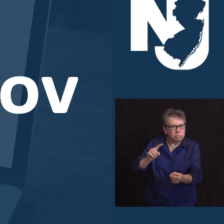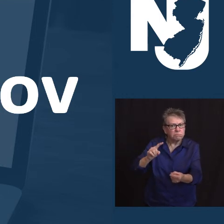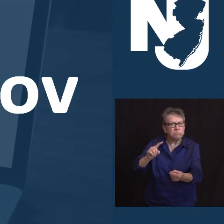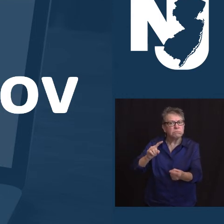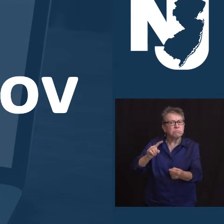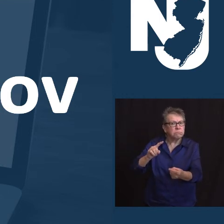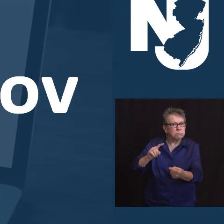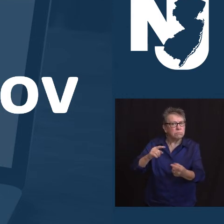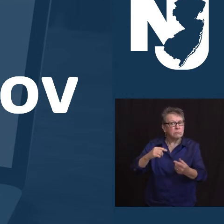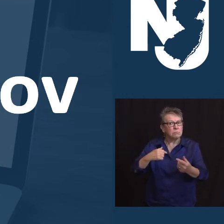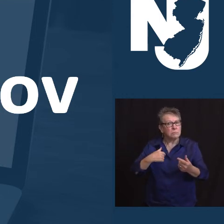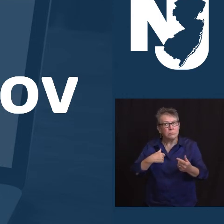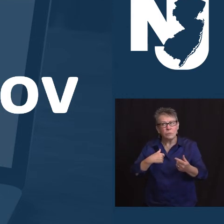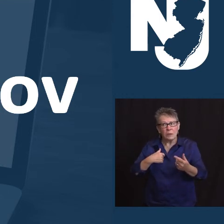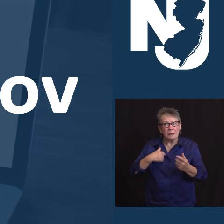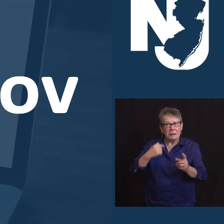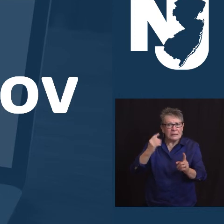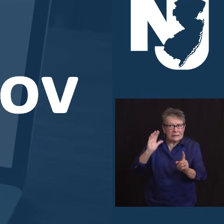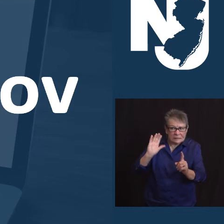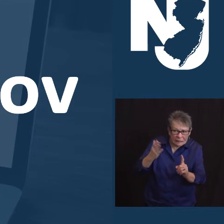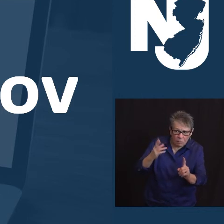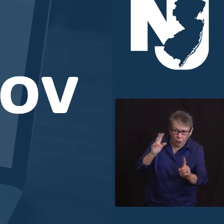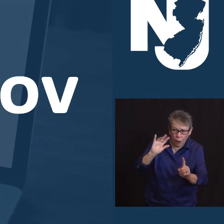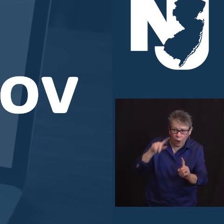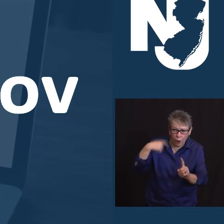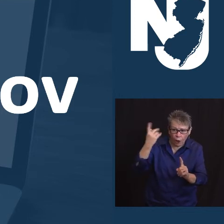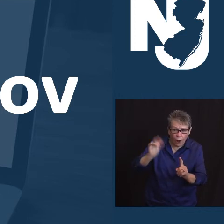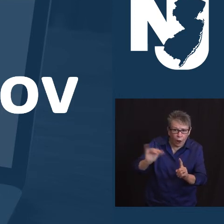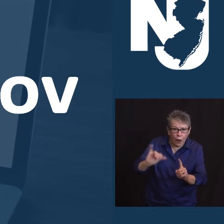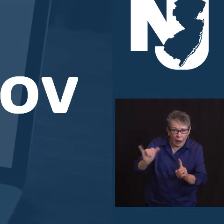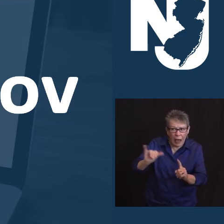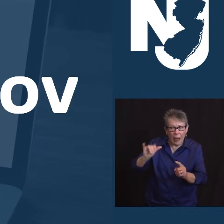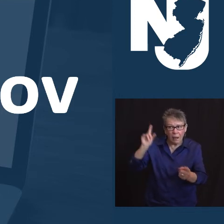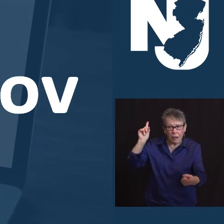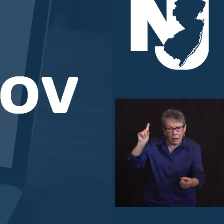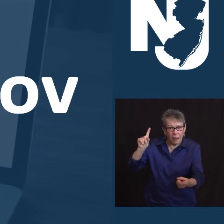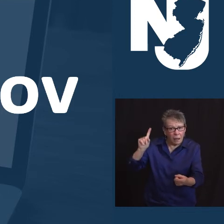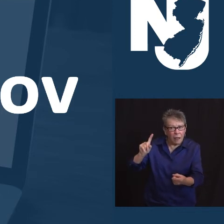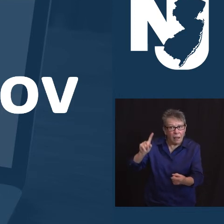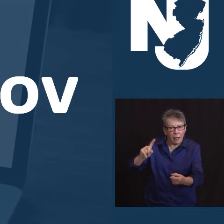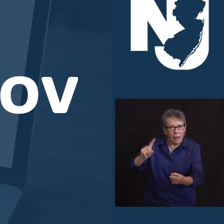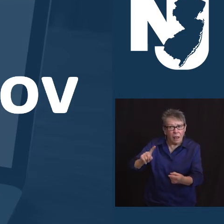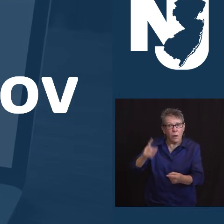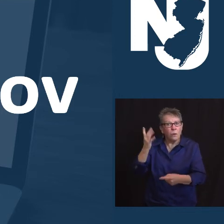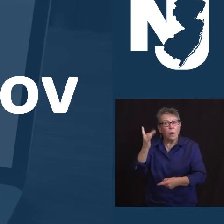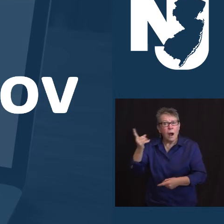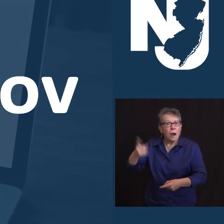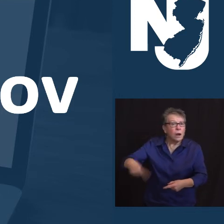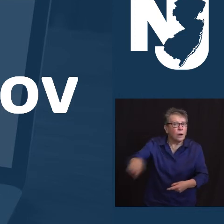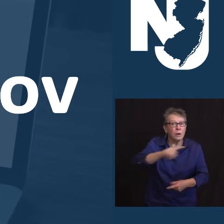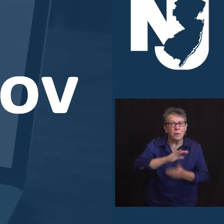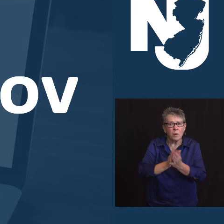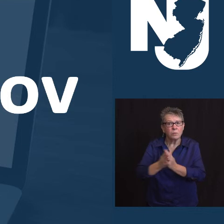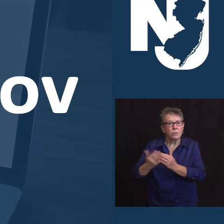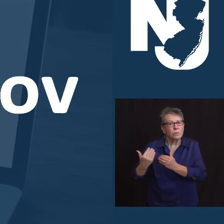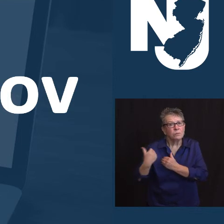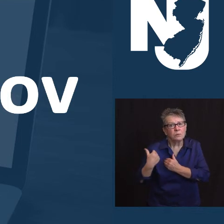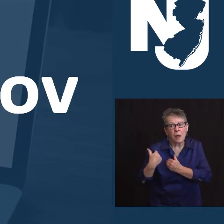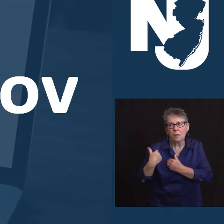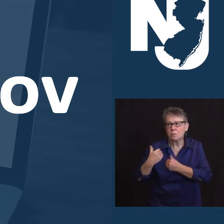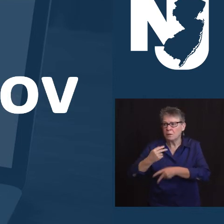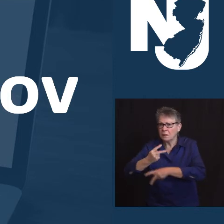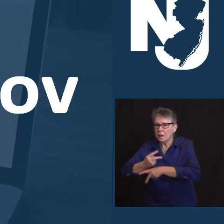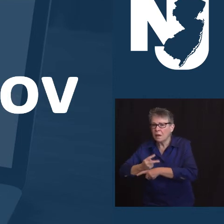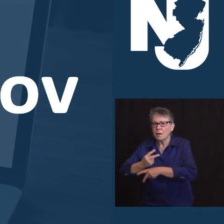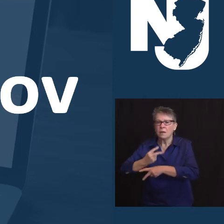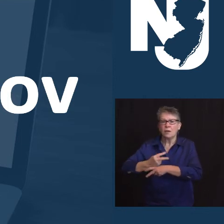entirely with not just us, but all of us, the millions of us, it's in our hands, we can again look to additional steps to further